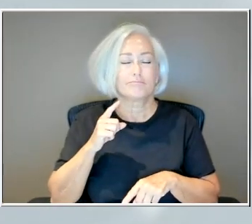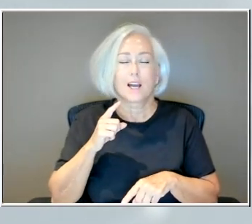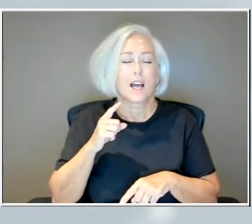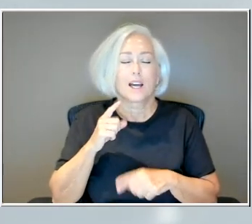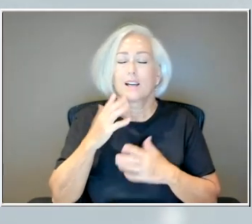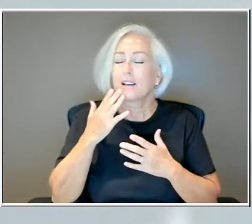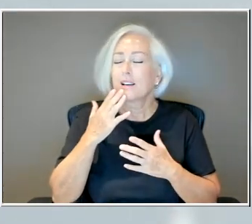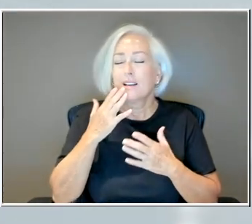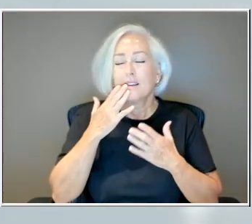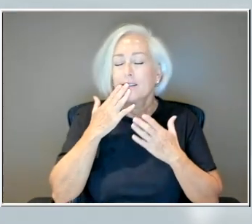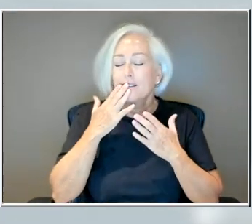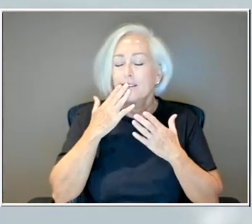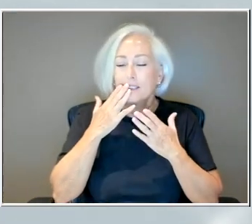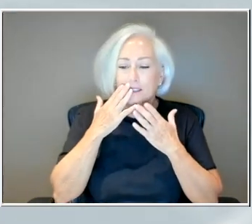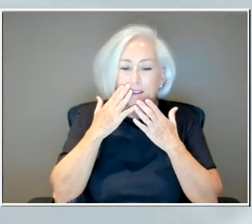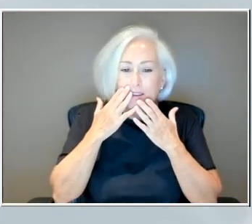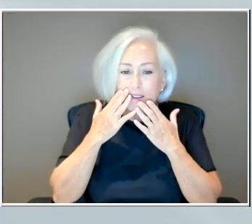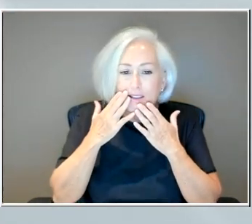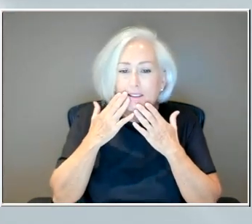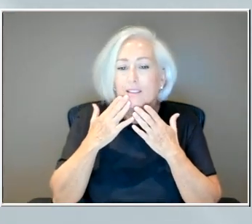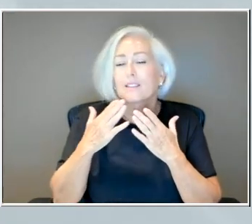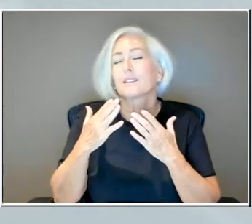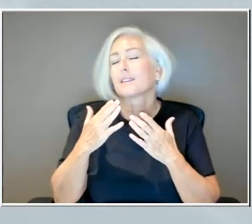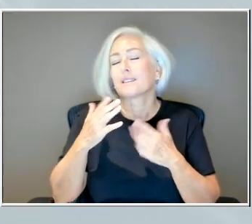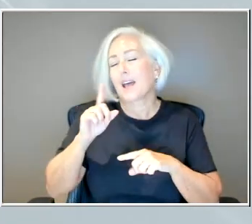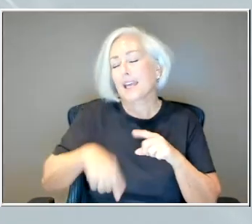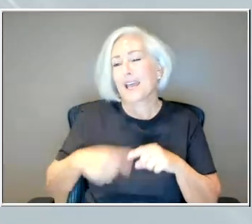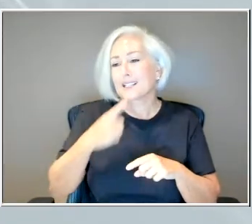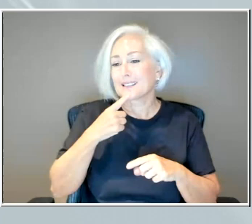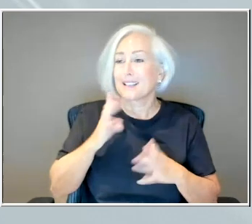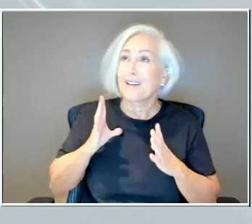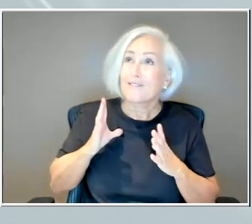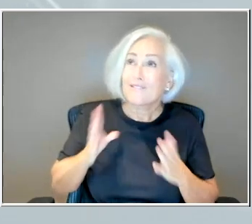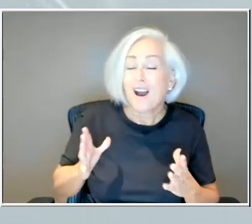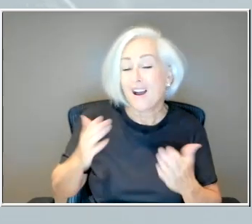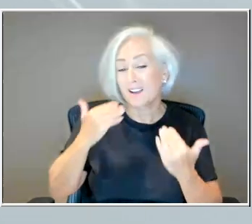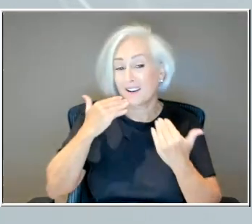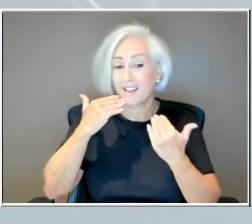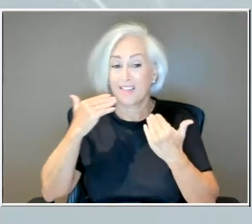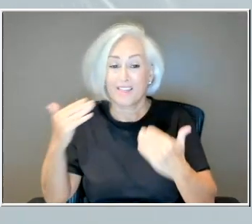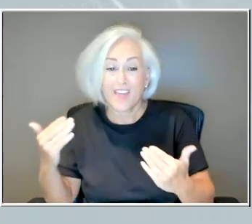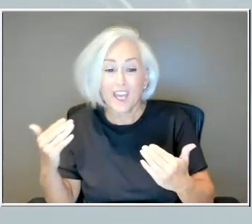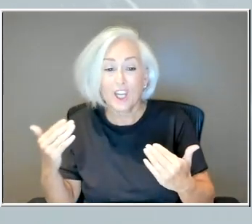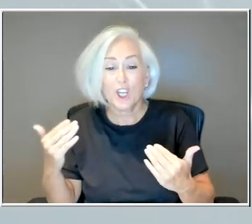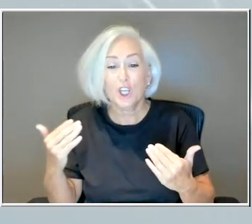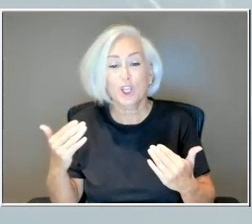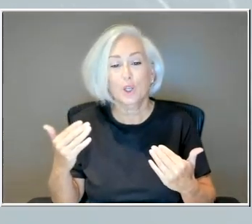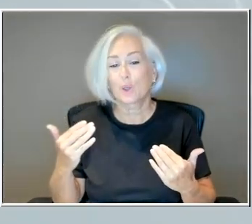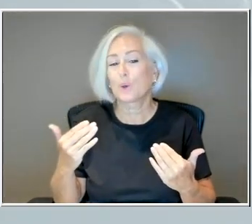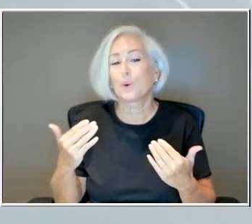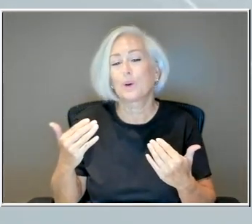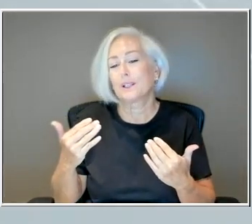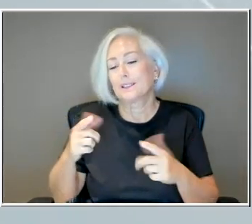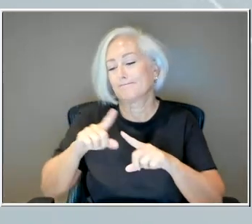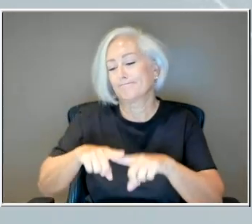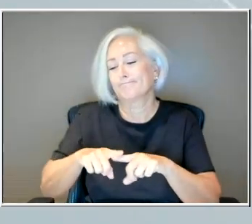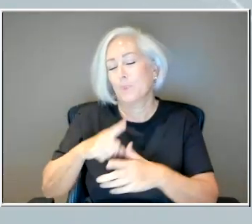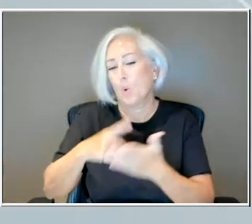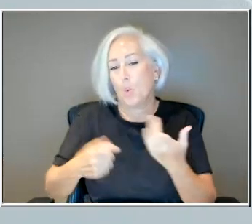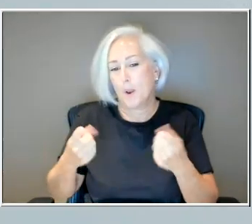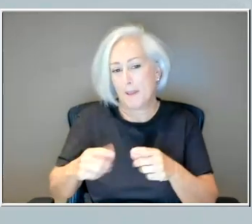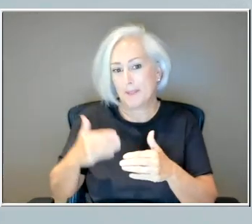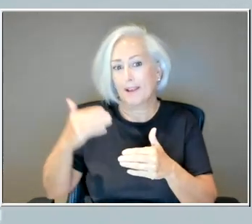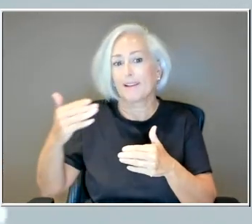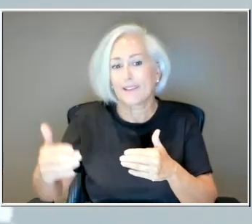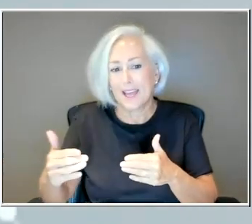you, I can't just tell you I'm fine and say thank you. Glossing over the facts, what came next. In late February, I began to have strange